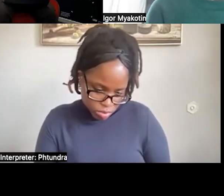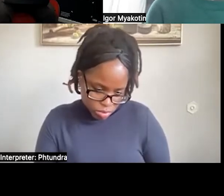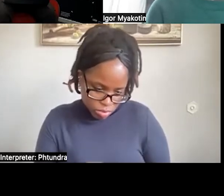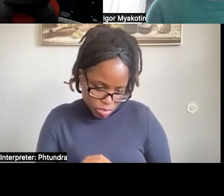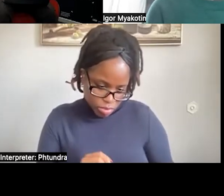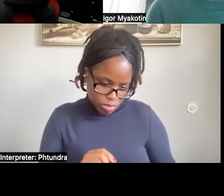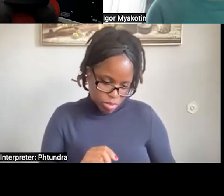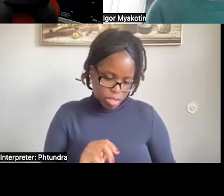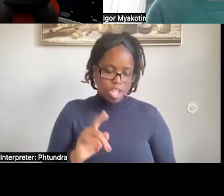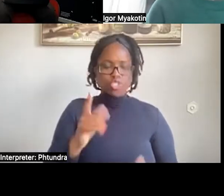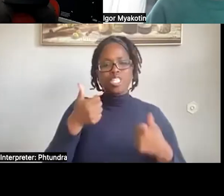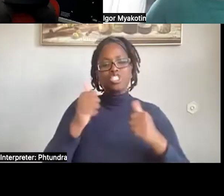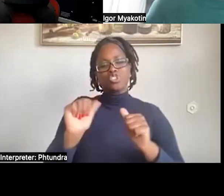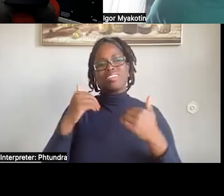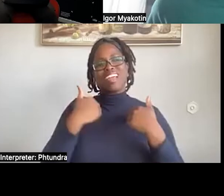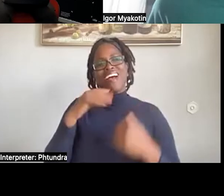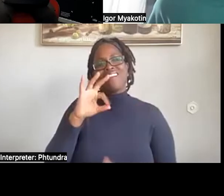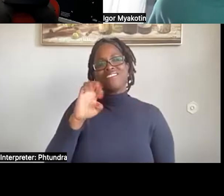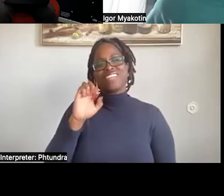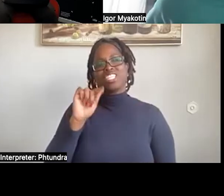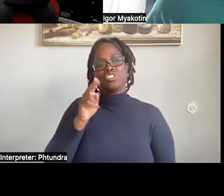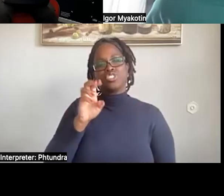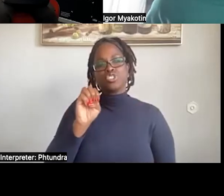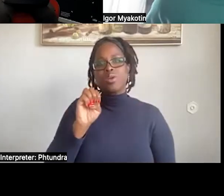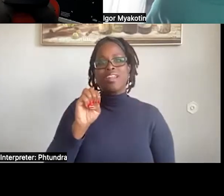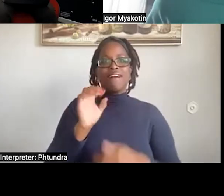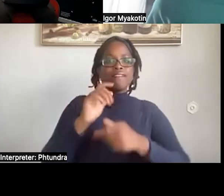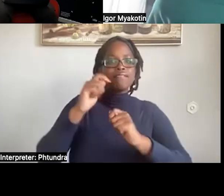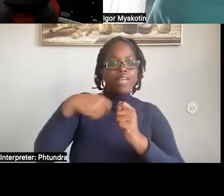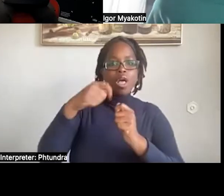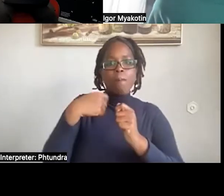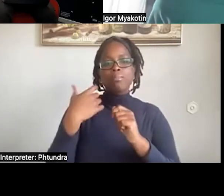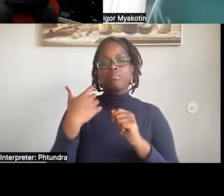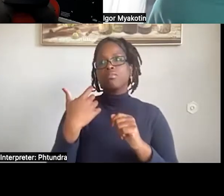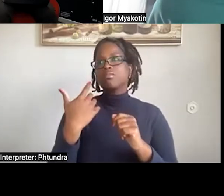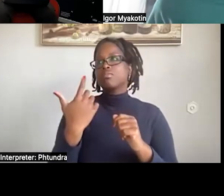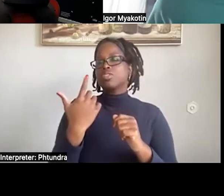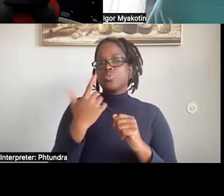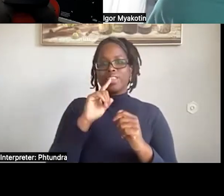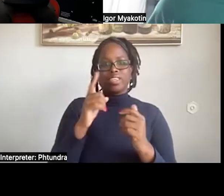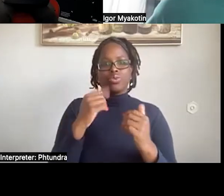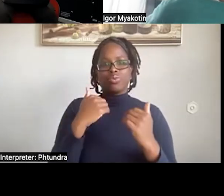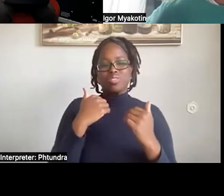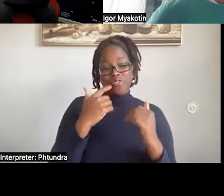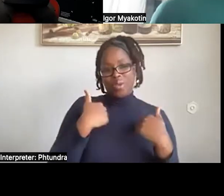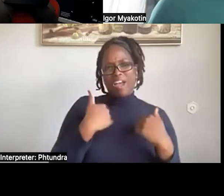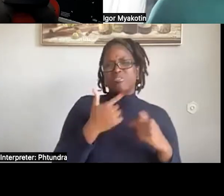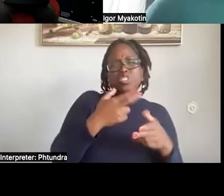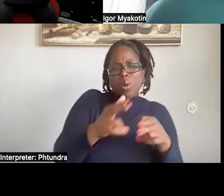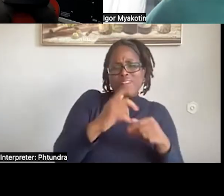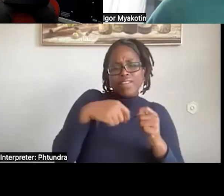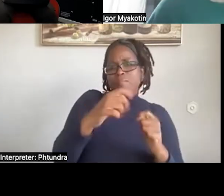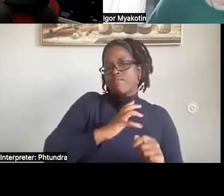feature films can go to 10 or 15, you can make a film without any problem.